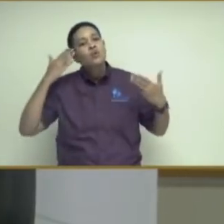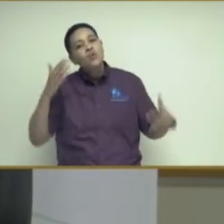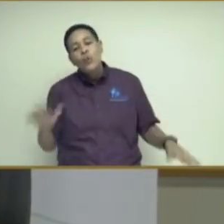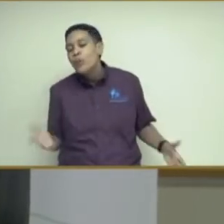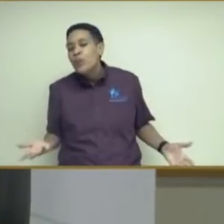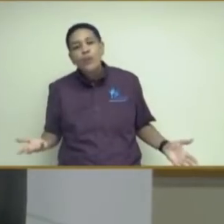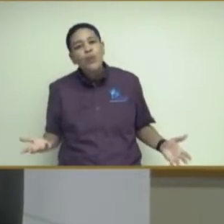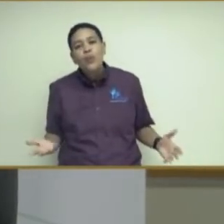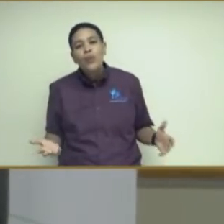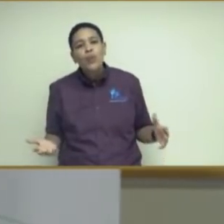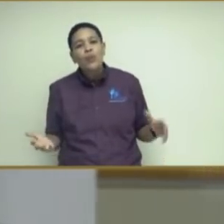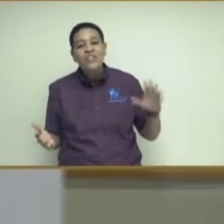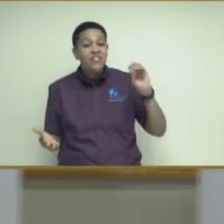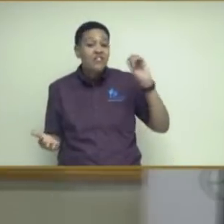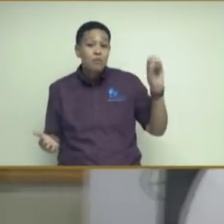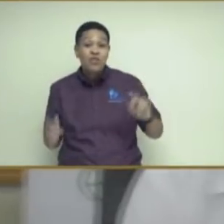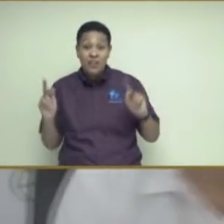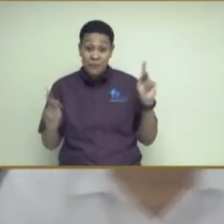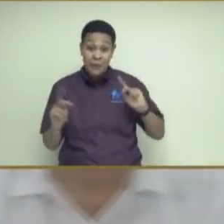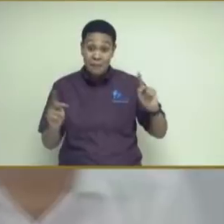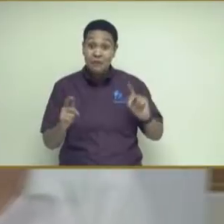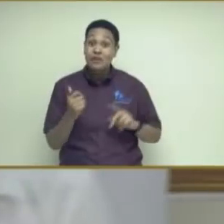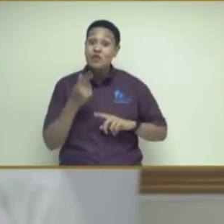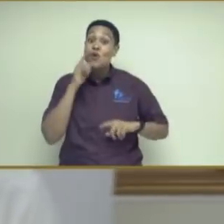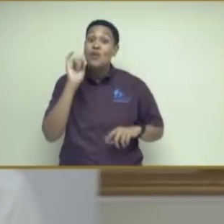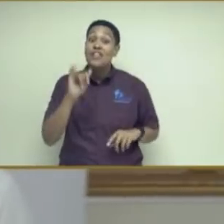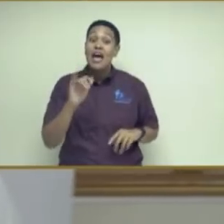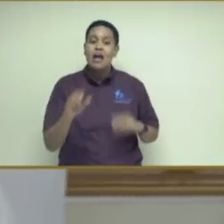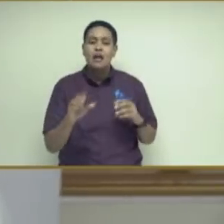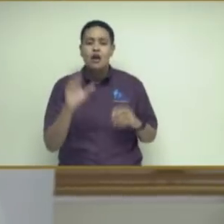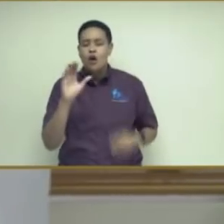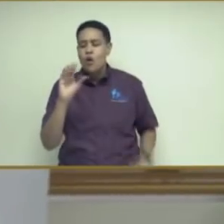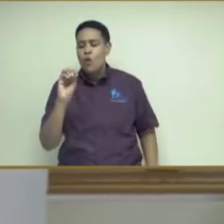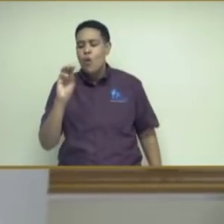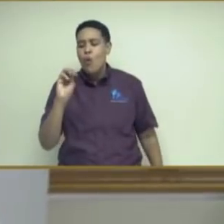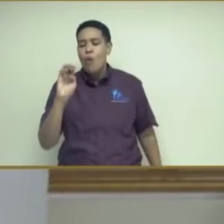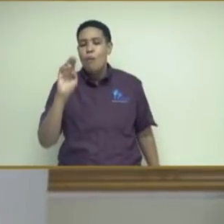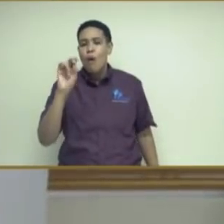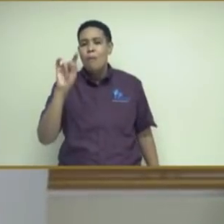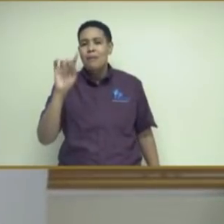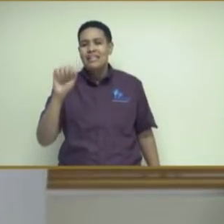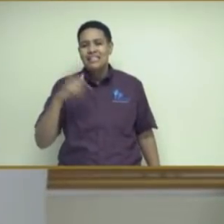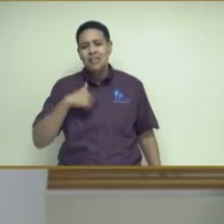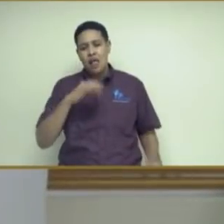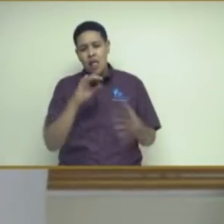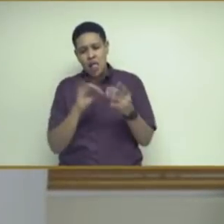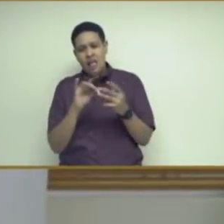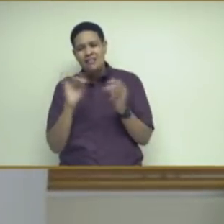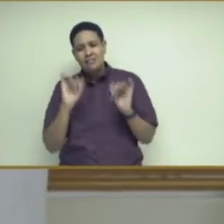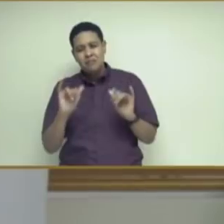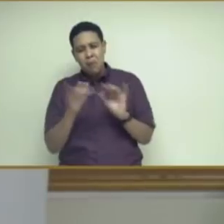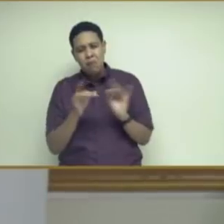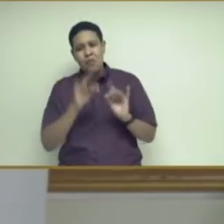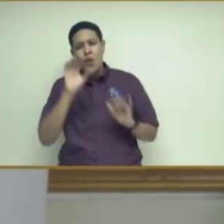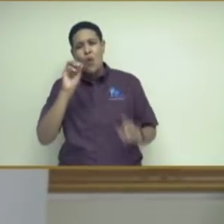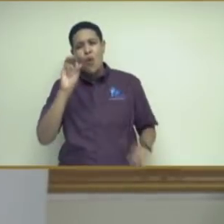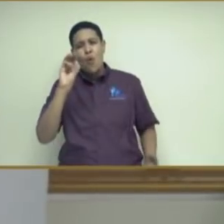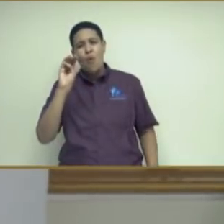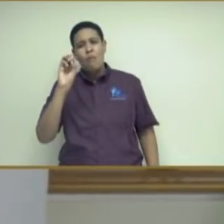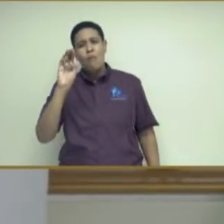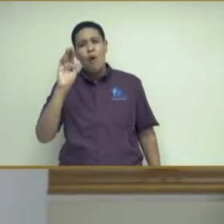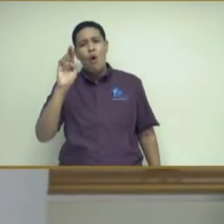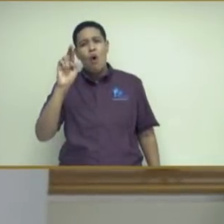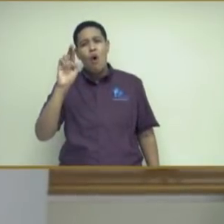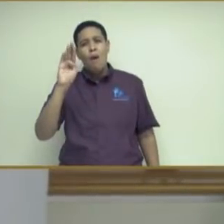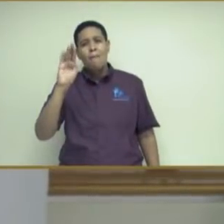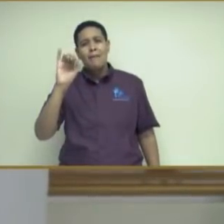so basically that comorbidity that we speak of, and I'm trying to be simplistic, so forgive me, but I just want every single Jamaican